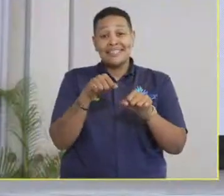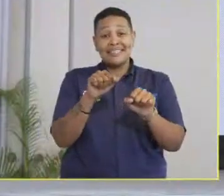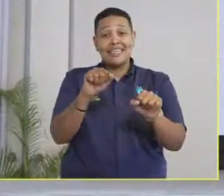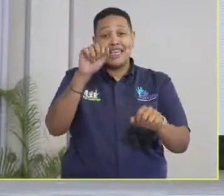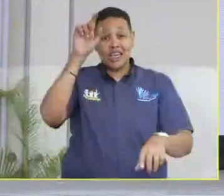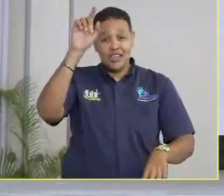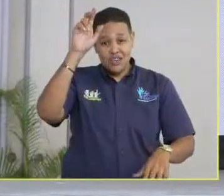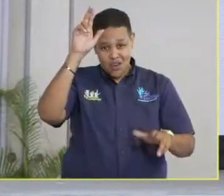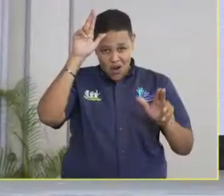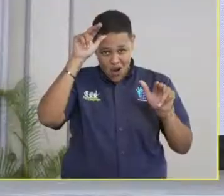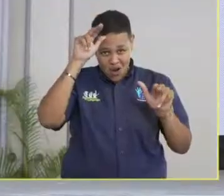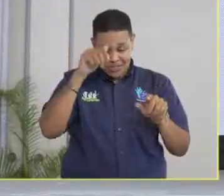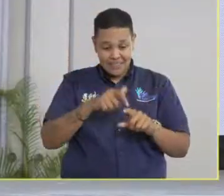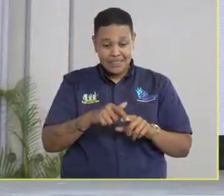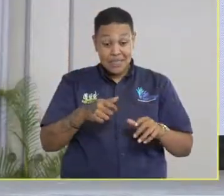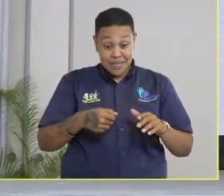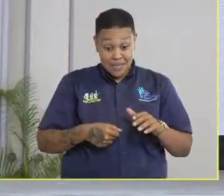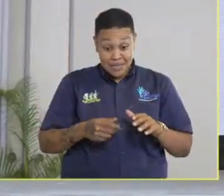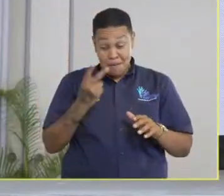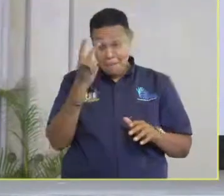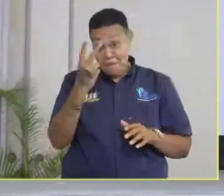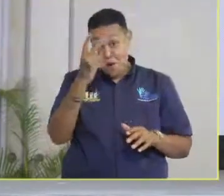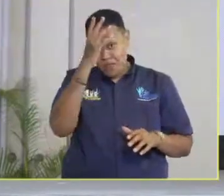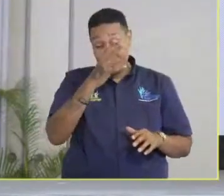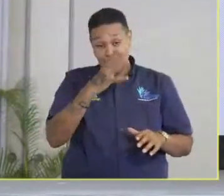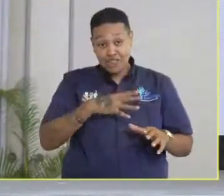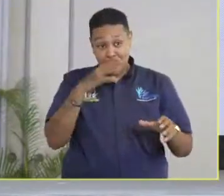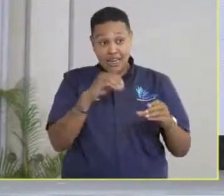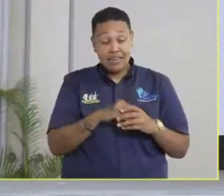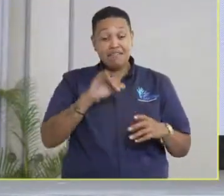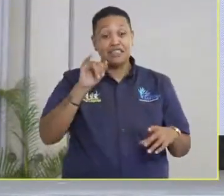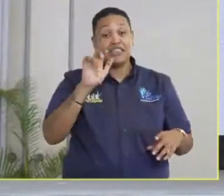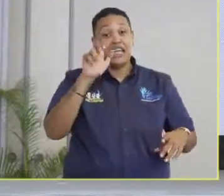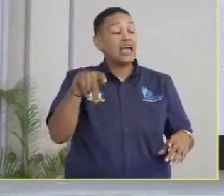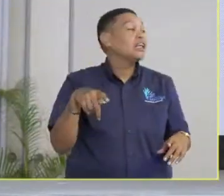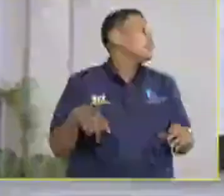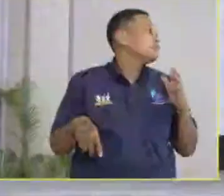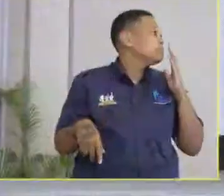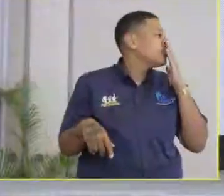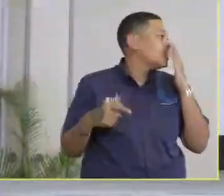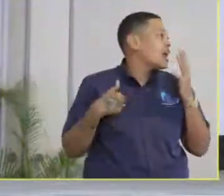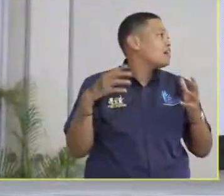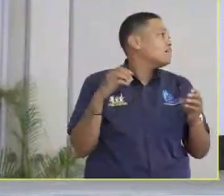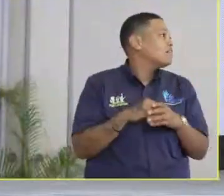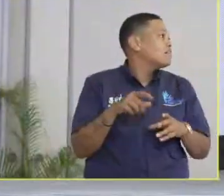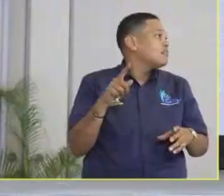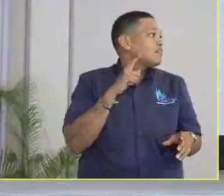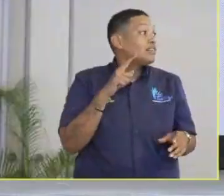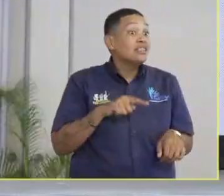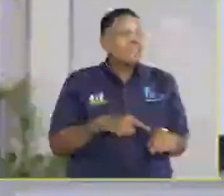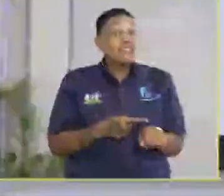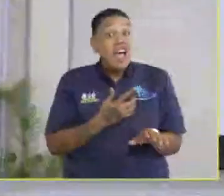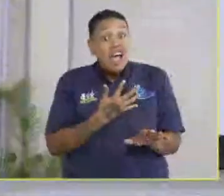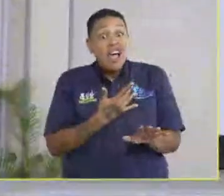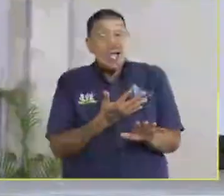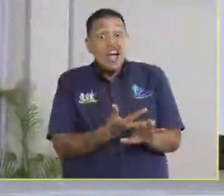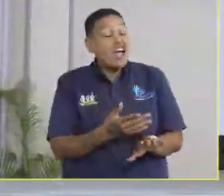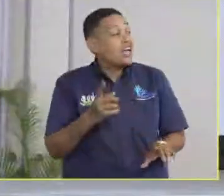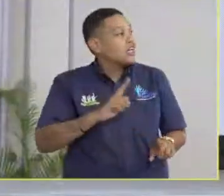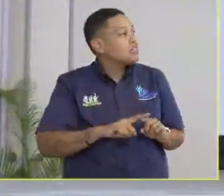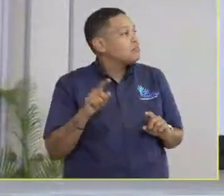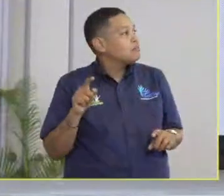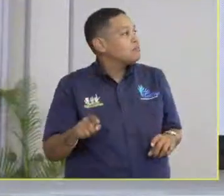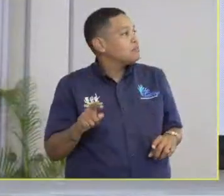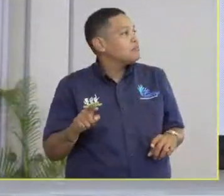gender. Well, the JLIP, I may have been involved in the gestation period, but the seed